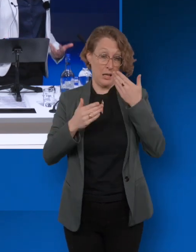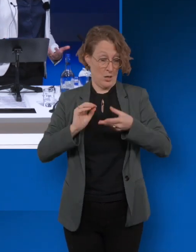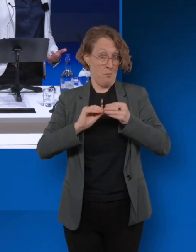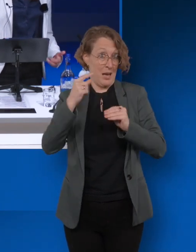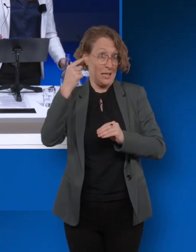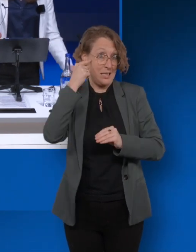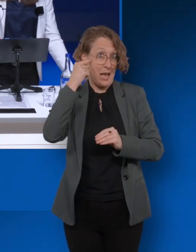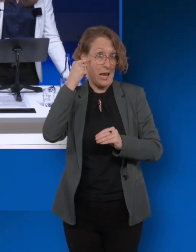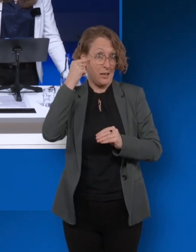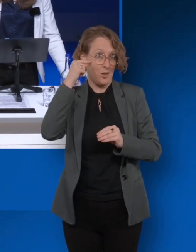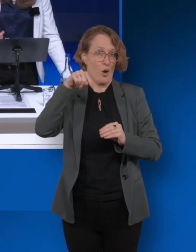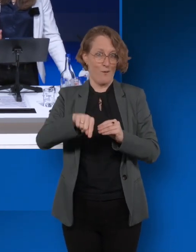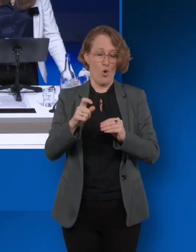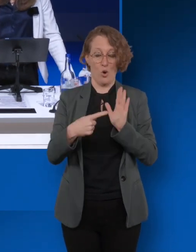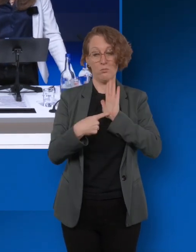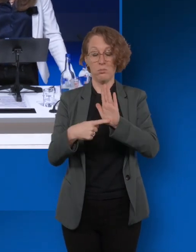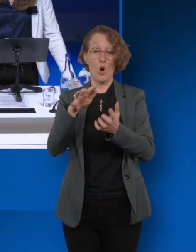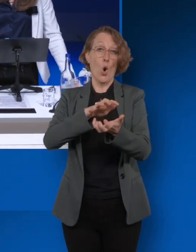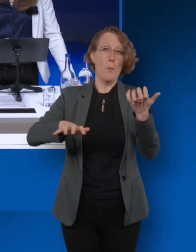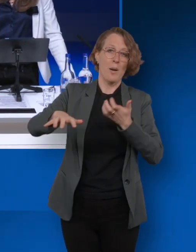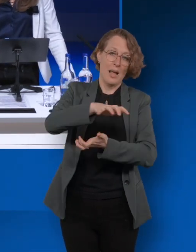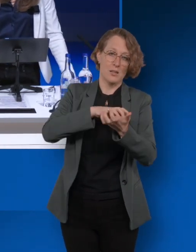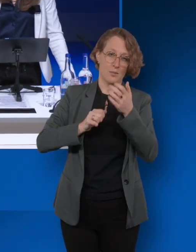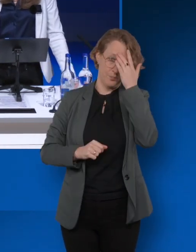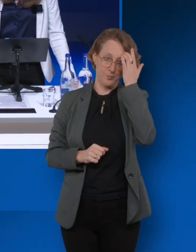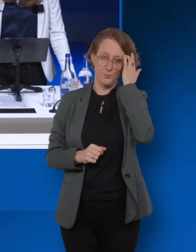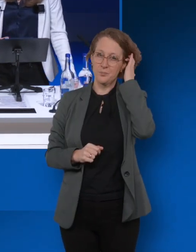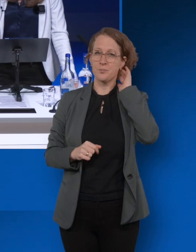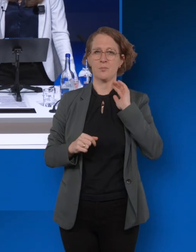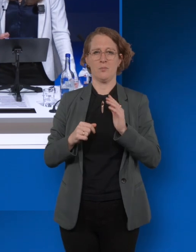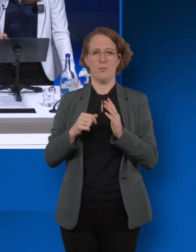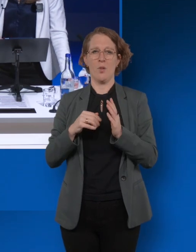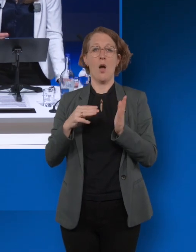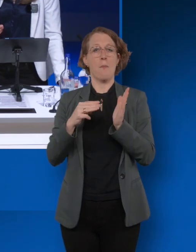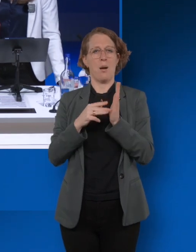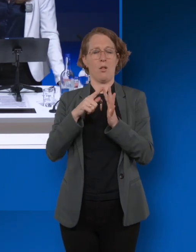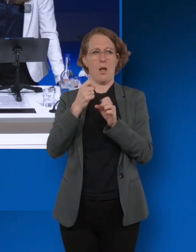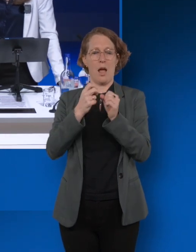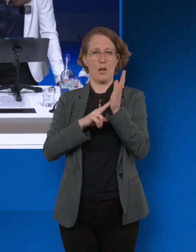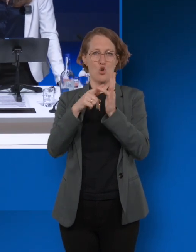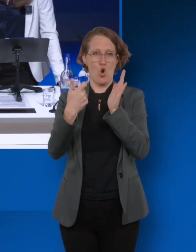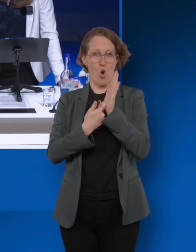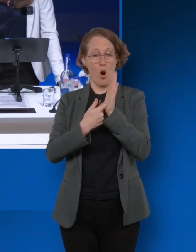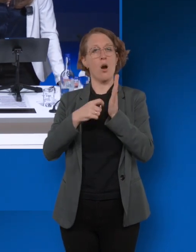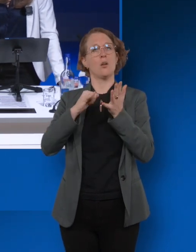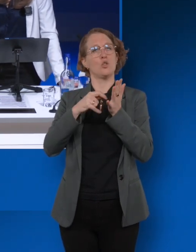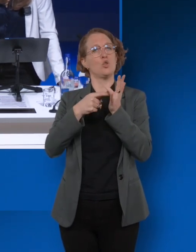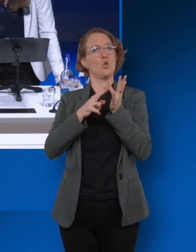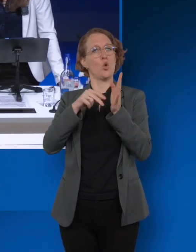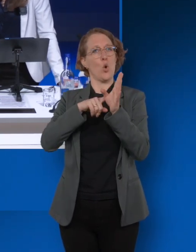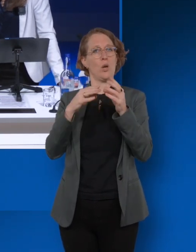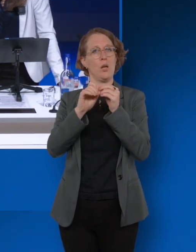makes sense of the complexity? Michael Egnor, professor of neurosurgery at Stony